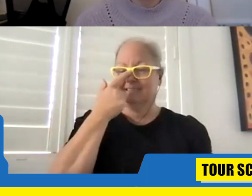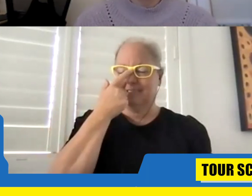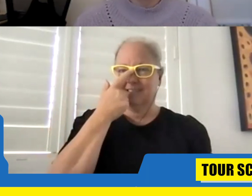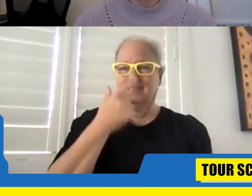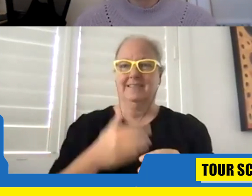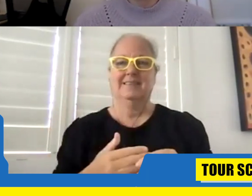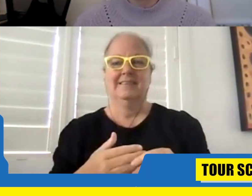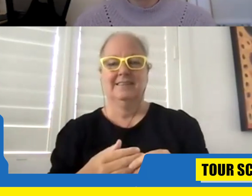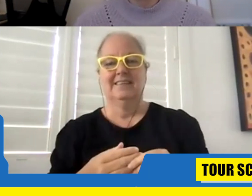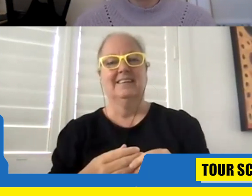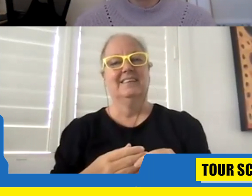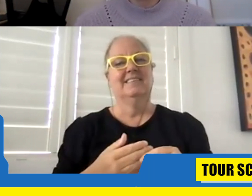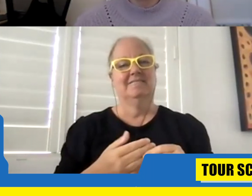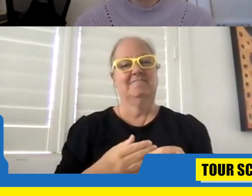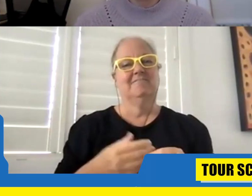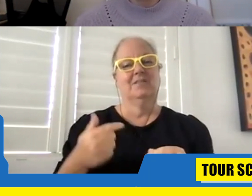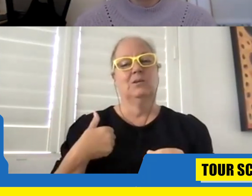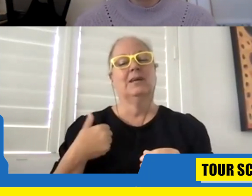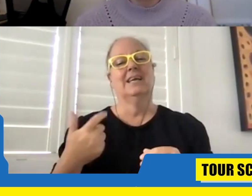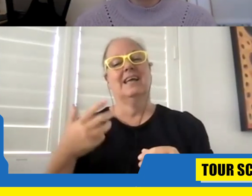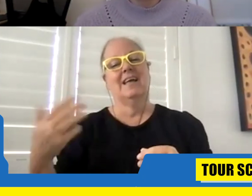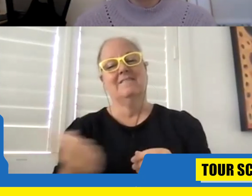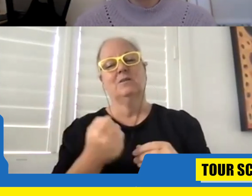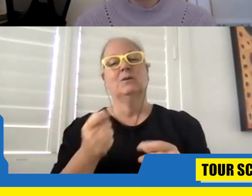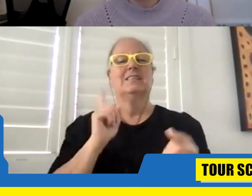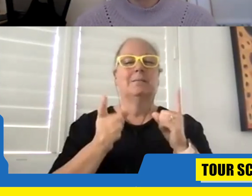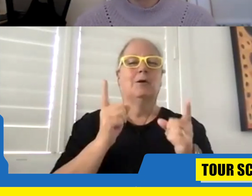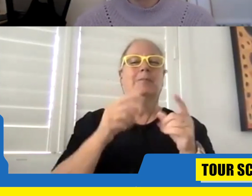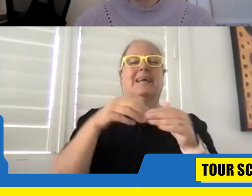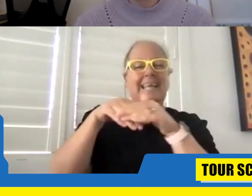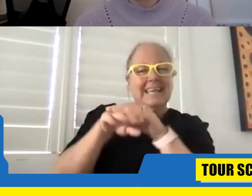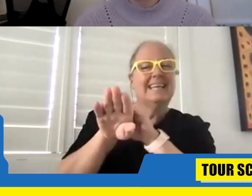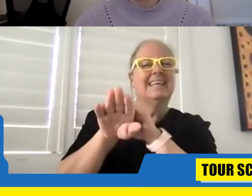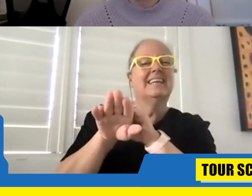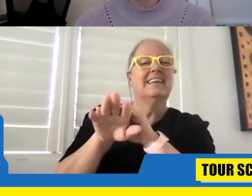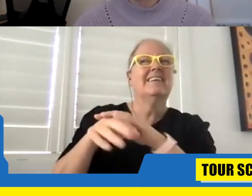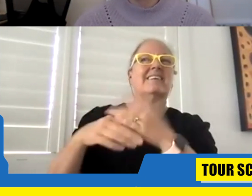In the same series, because we did have to go indoors sometimes, but